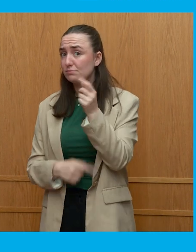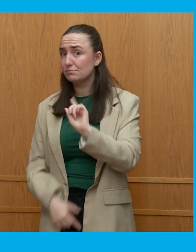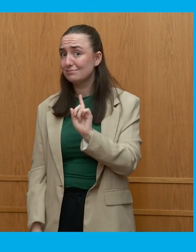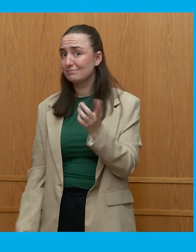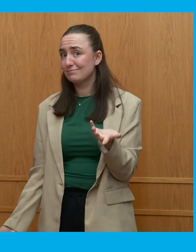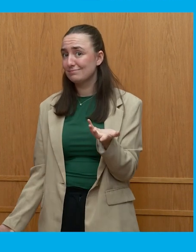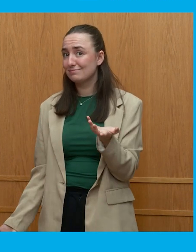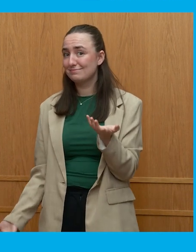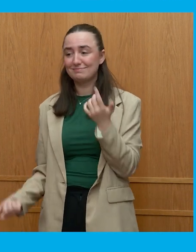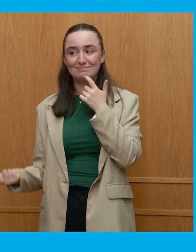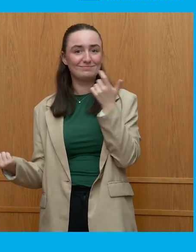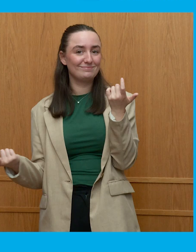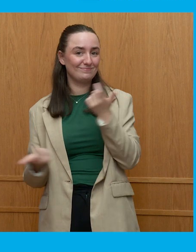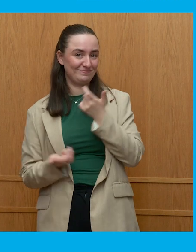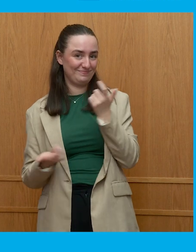Good?